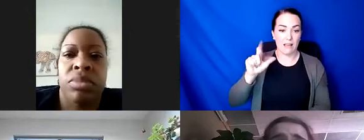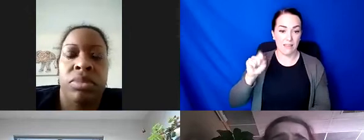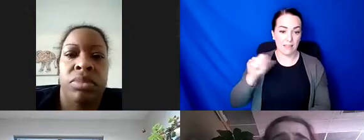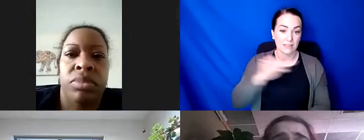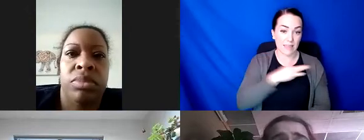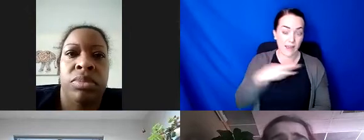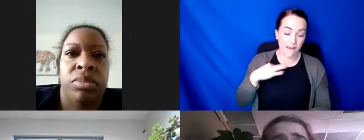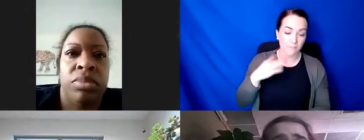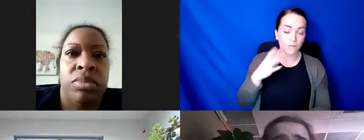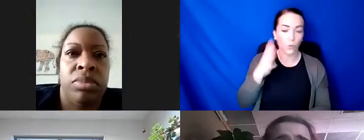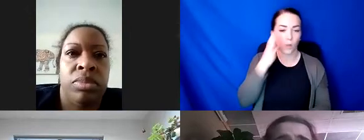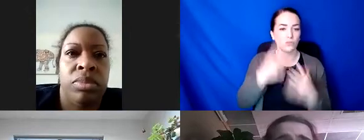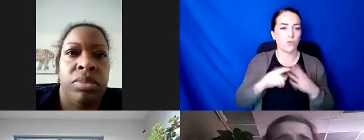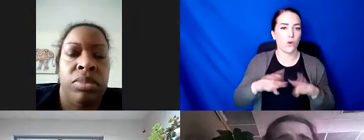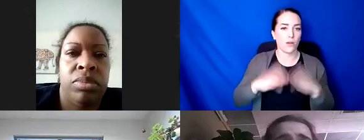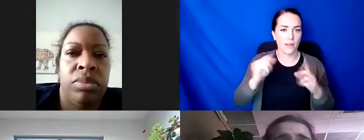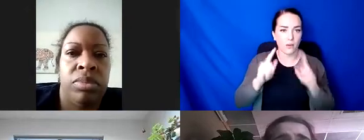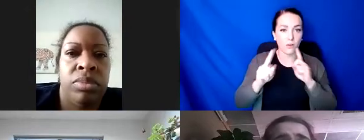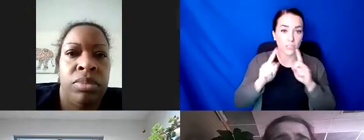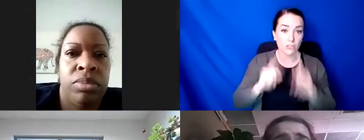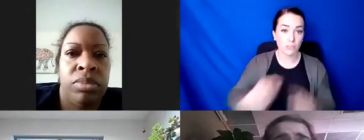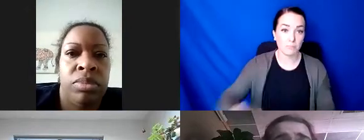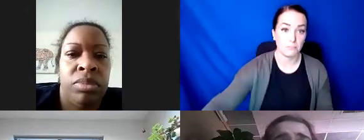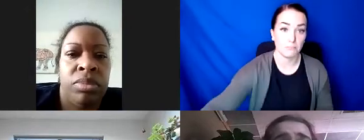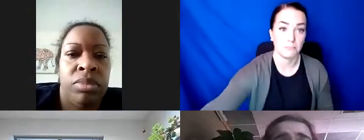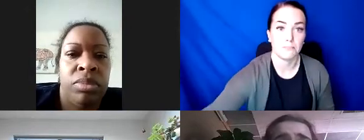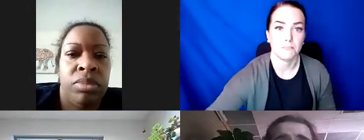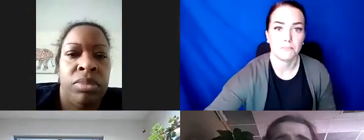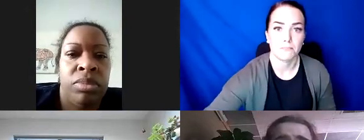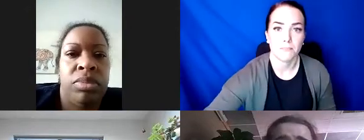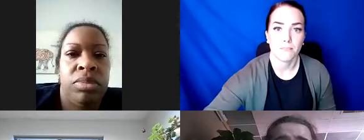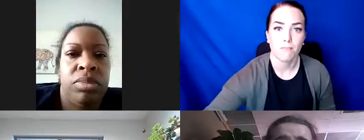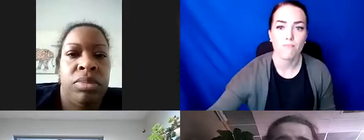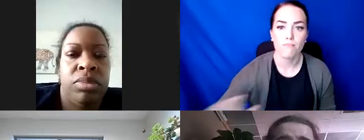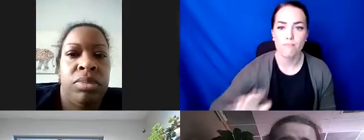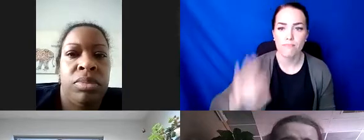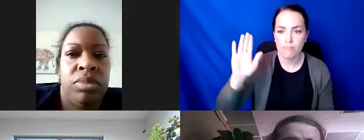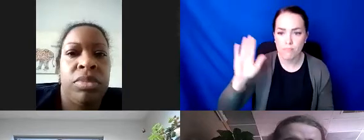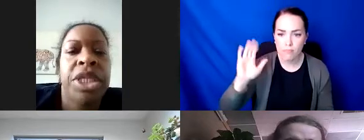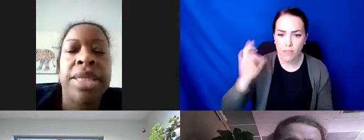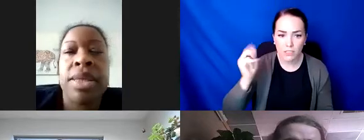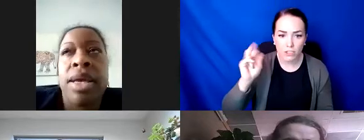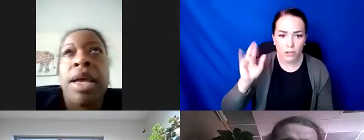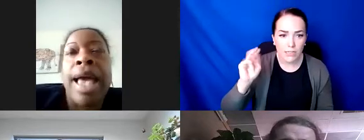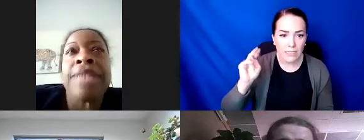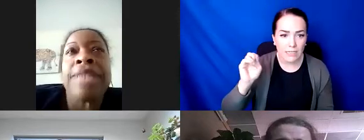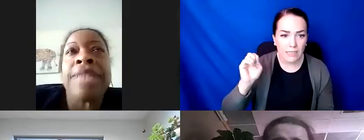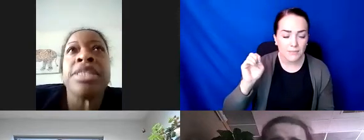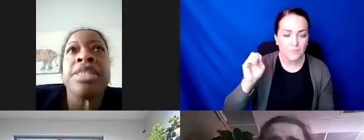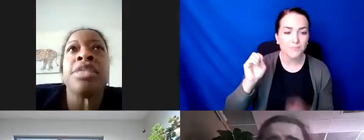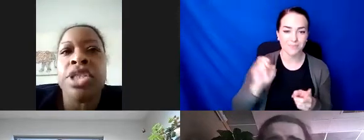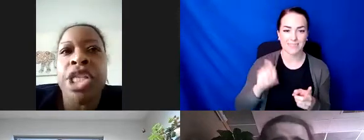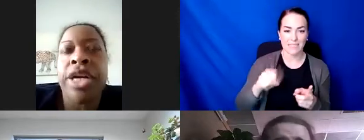it starts that conversation. Go ahead. I see your hands up, Shereen. Yes, I just